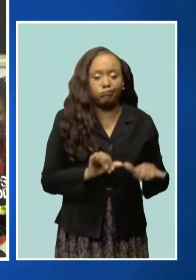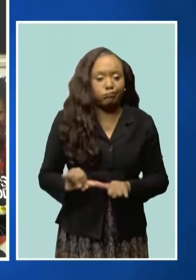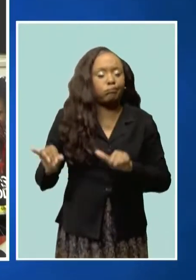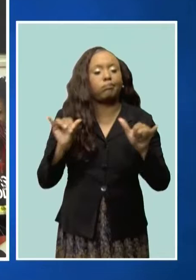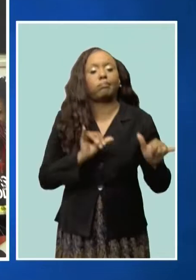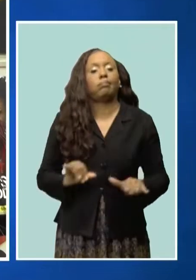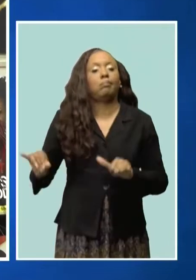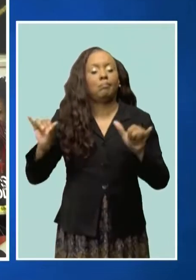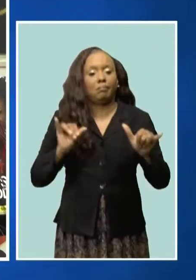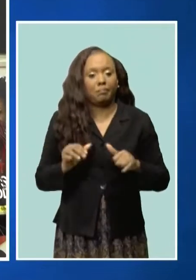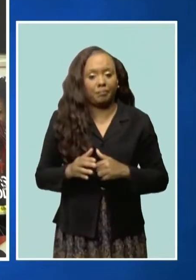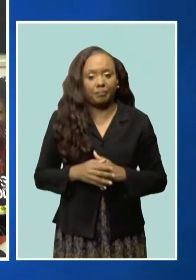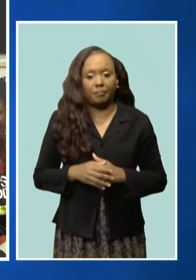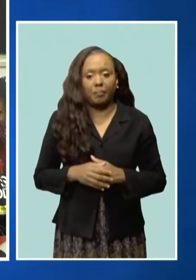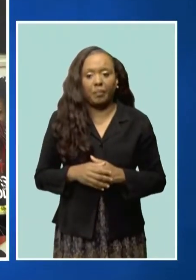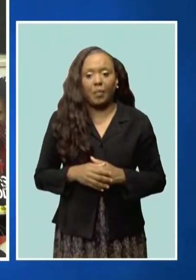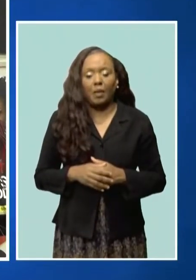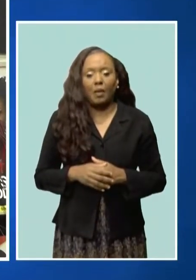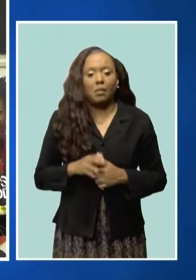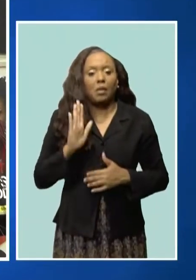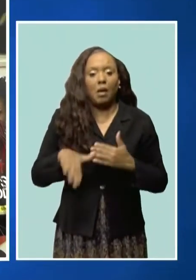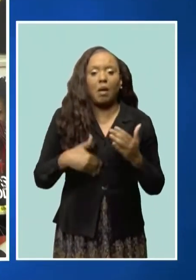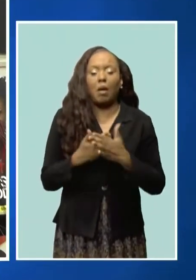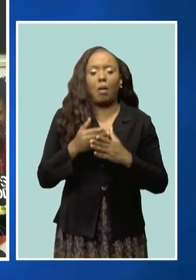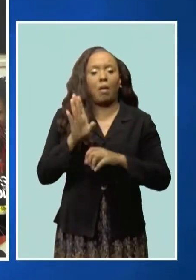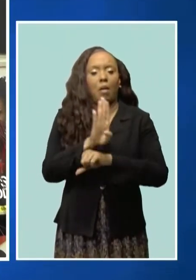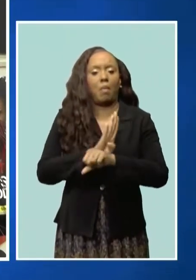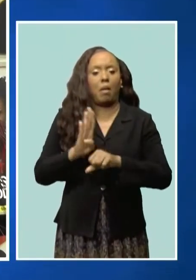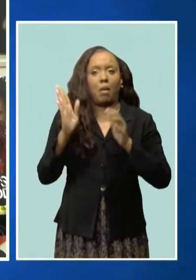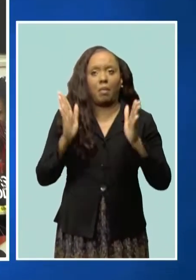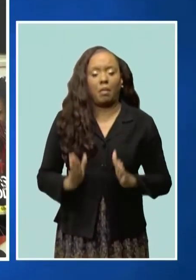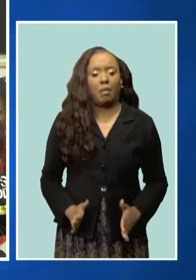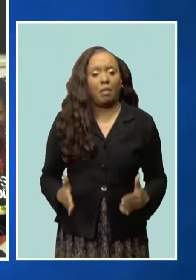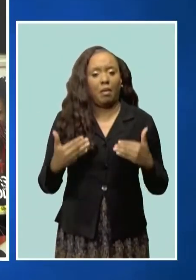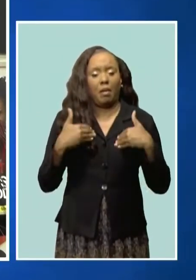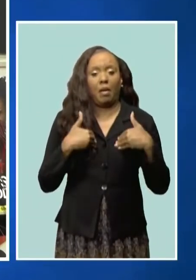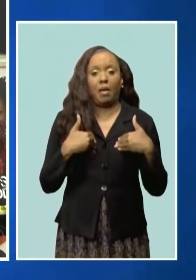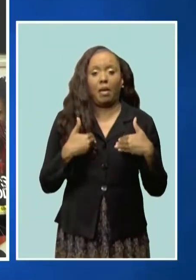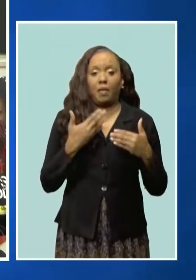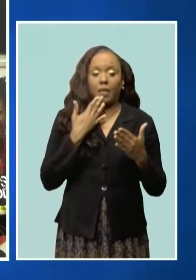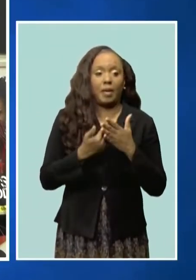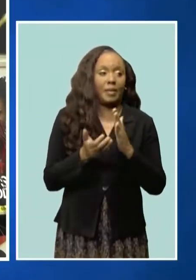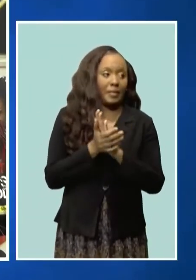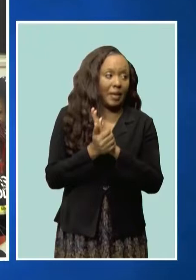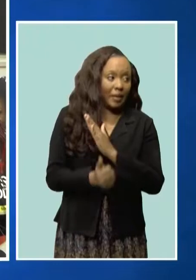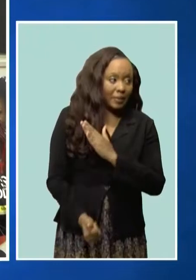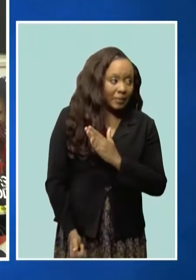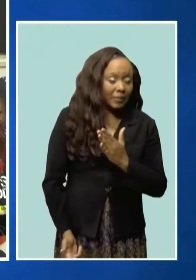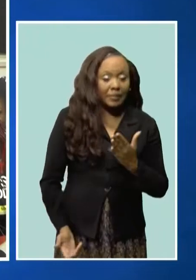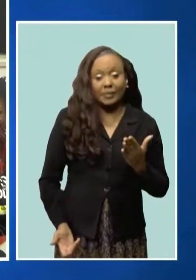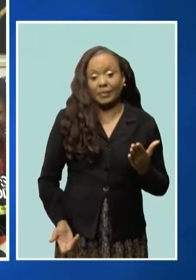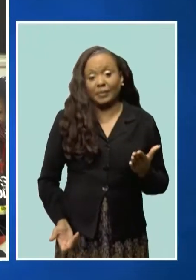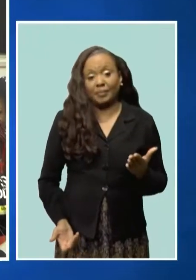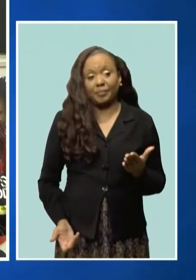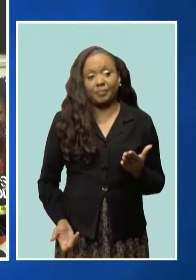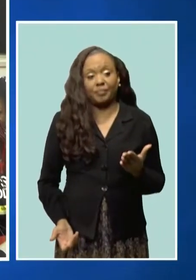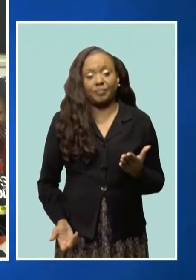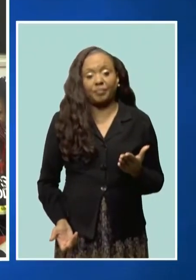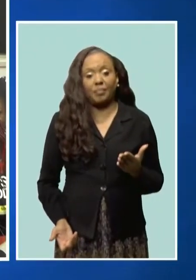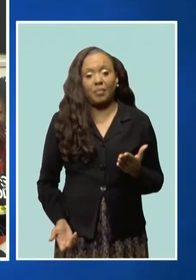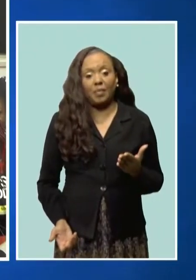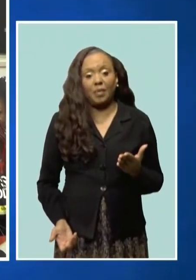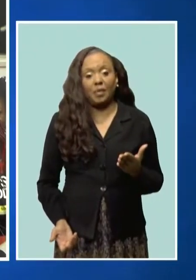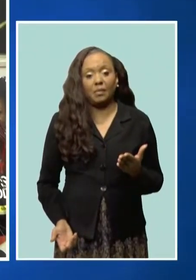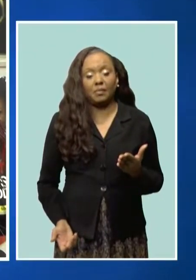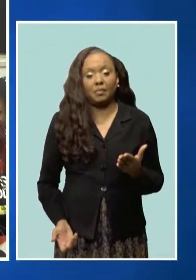unlock the talents of Barbadians, the talents, then we will not see or